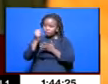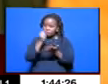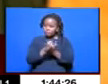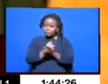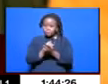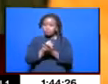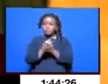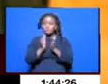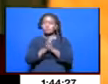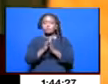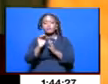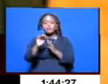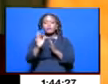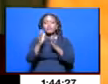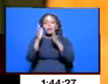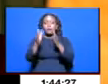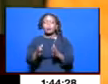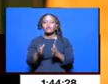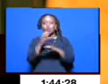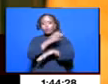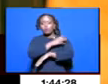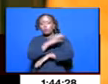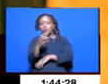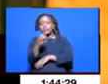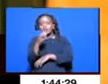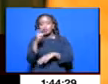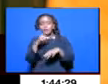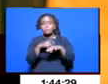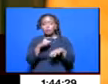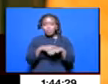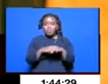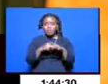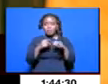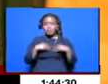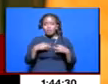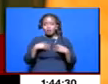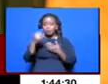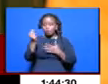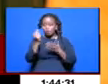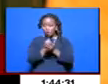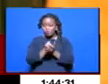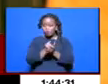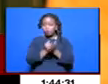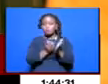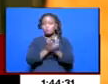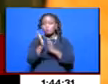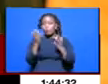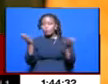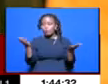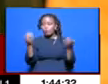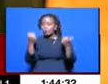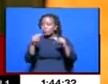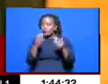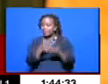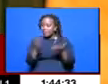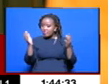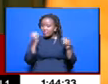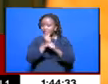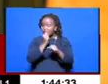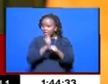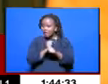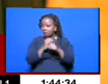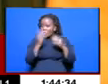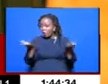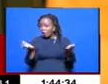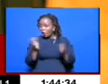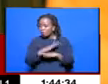their personal capacity during their tenure of office in respect of anything done or not done